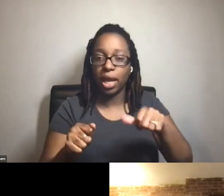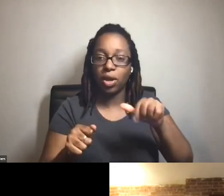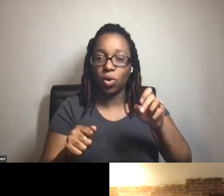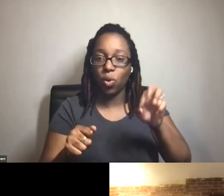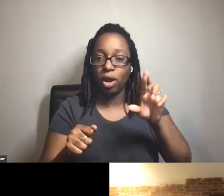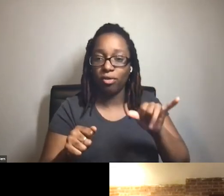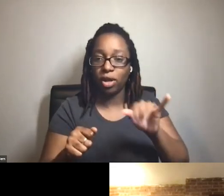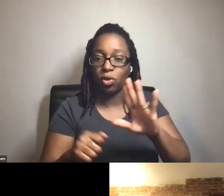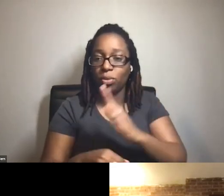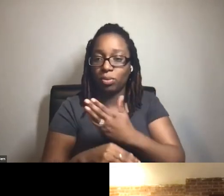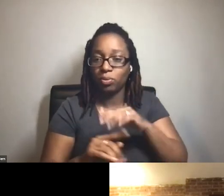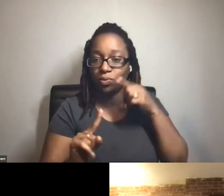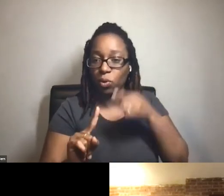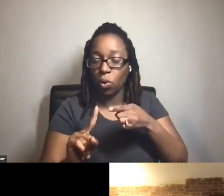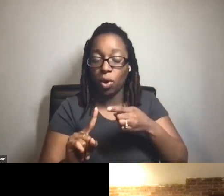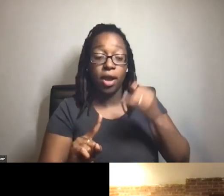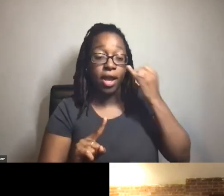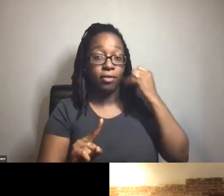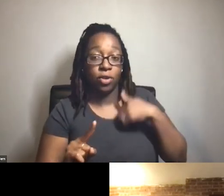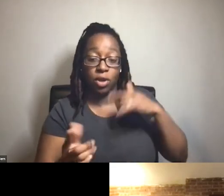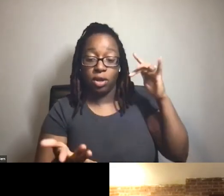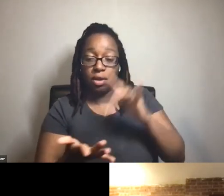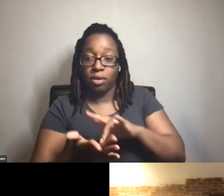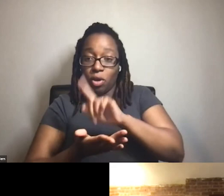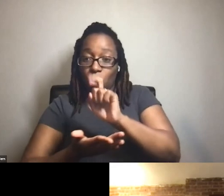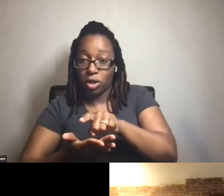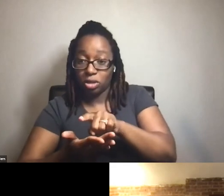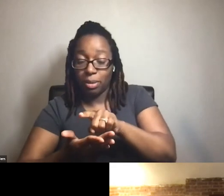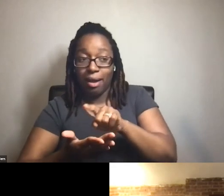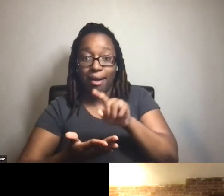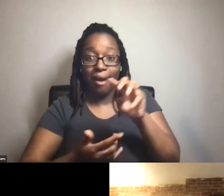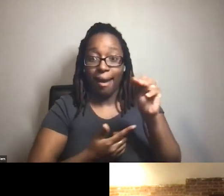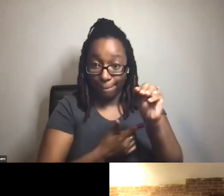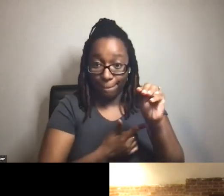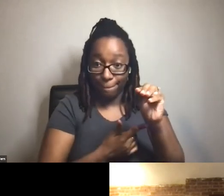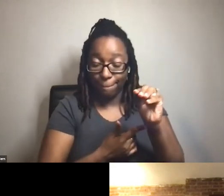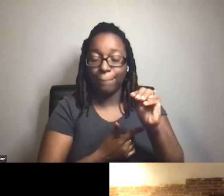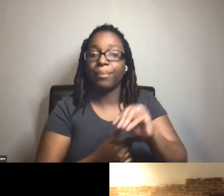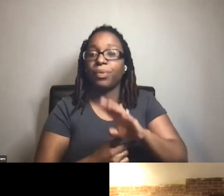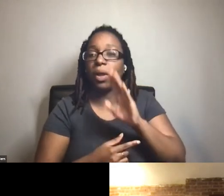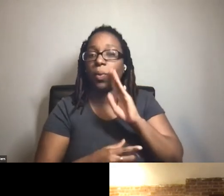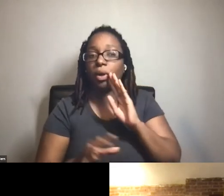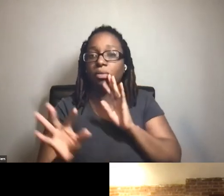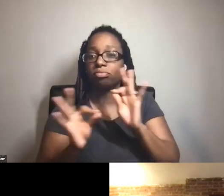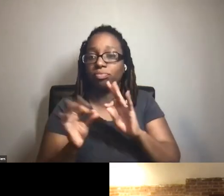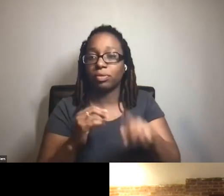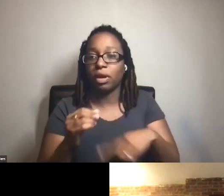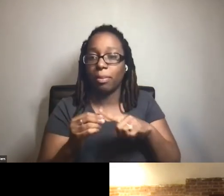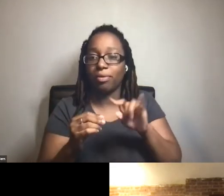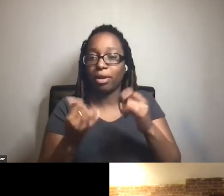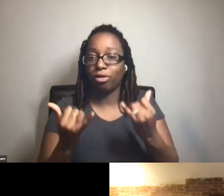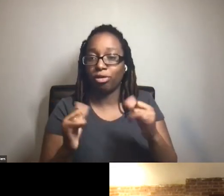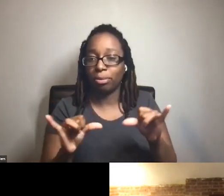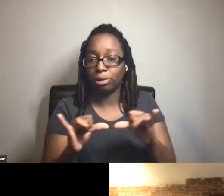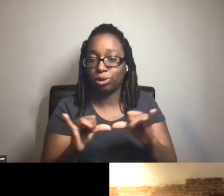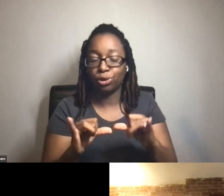if you type a question mark and then the letter M, it will give you information about that current measure. So it will